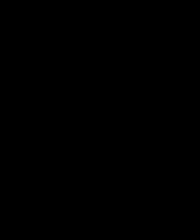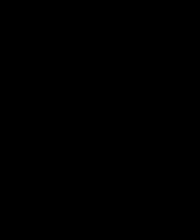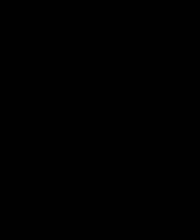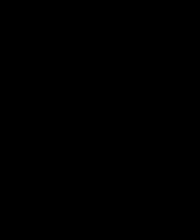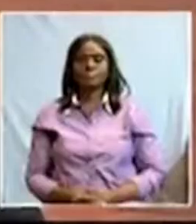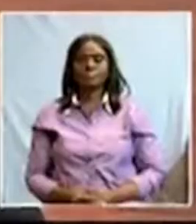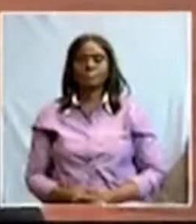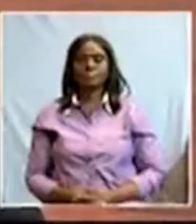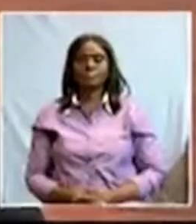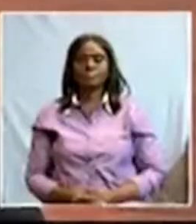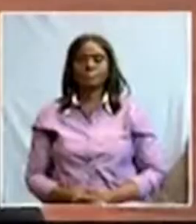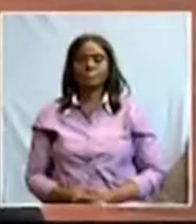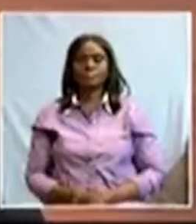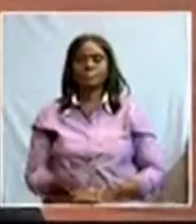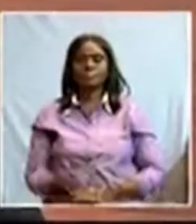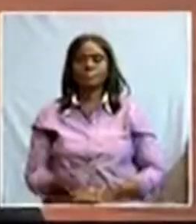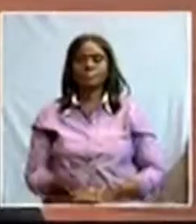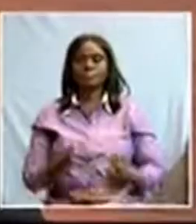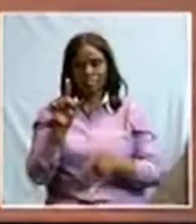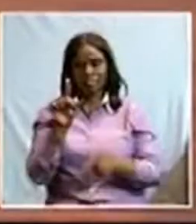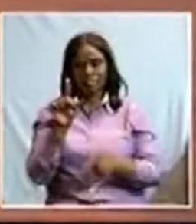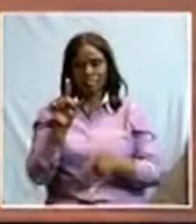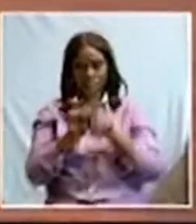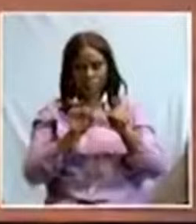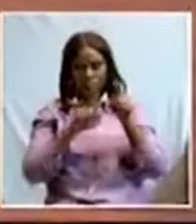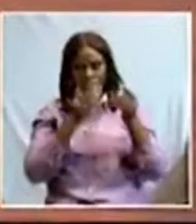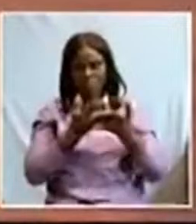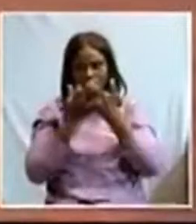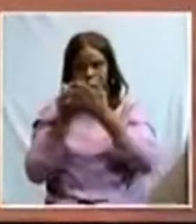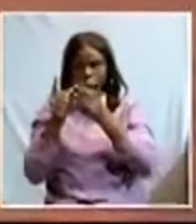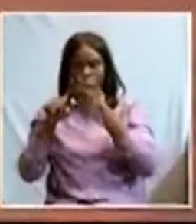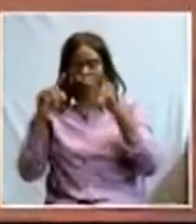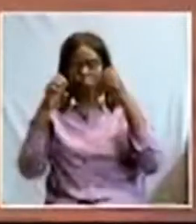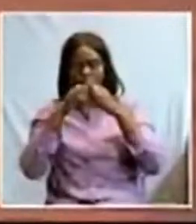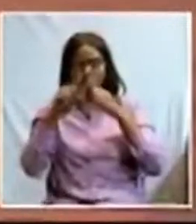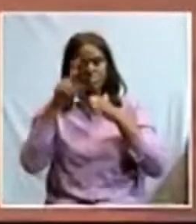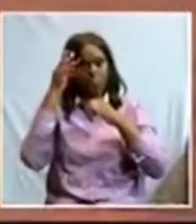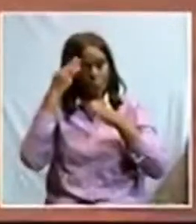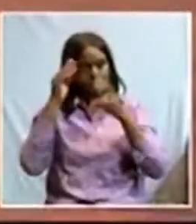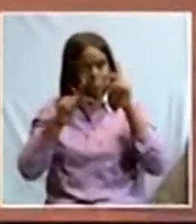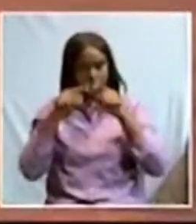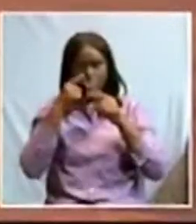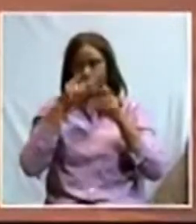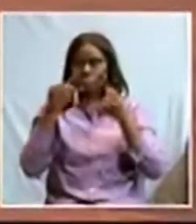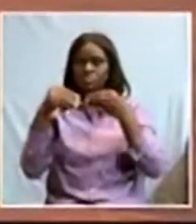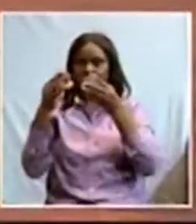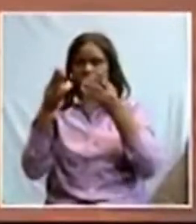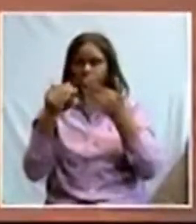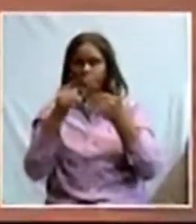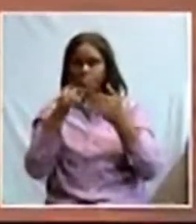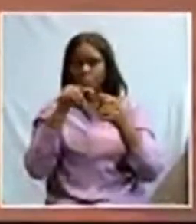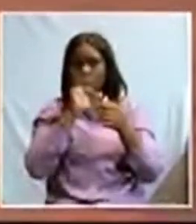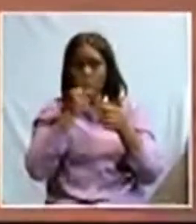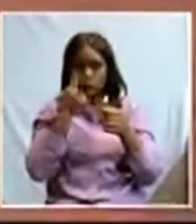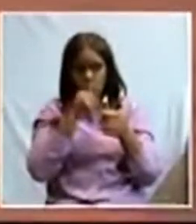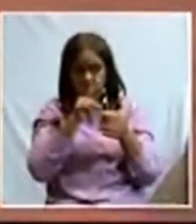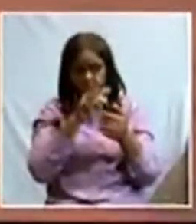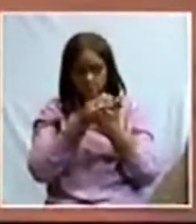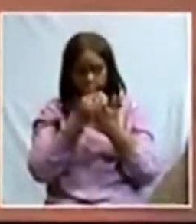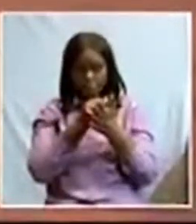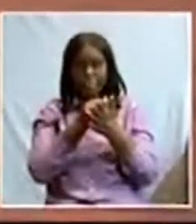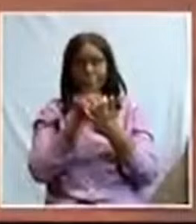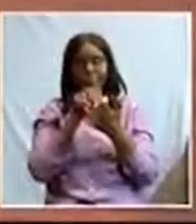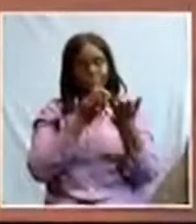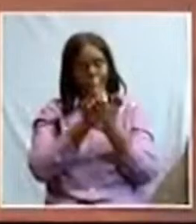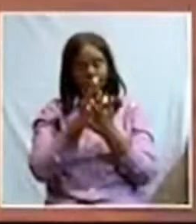CDF. And you take to the bank because you know the people that you have given. So whose money is this? Who is the